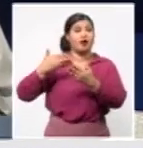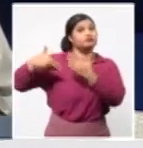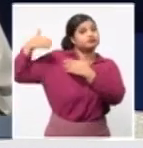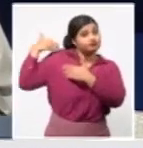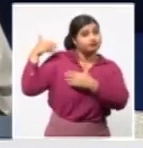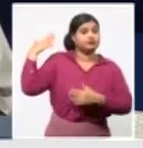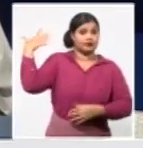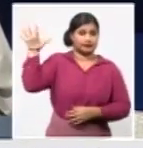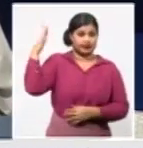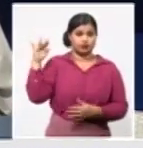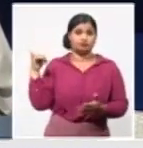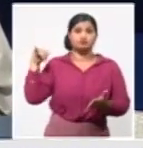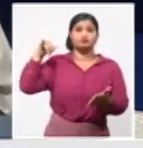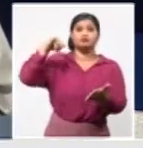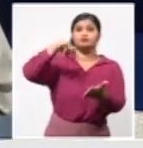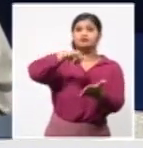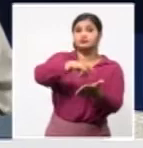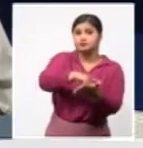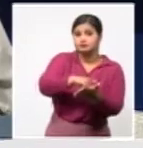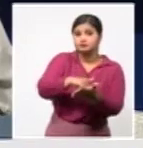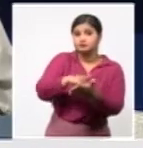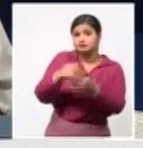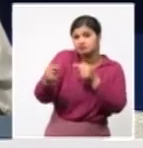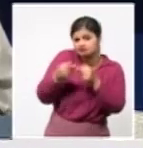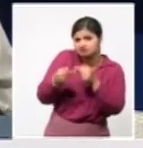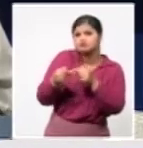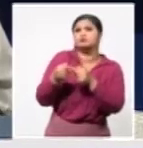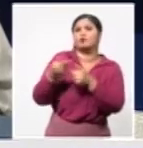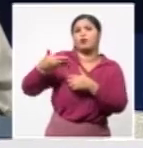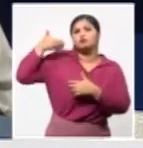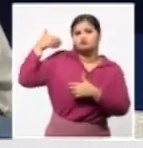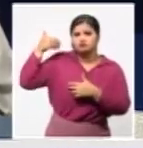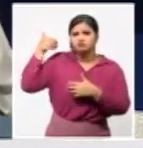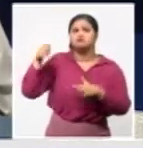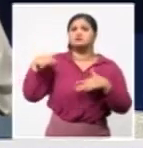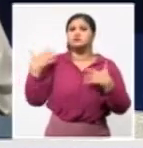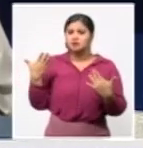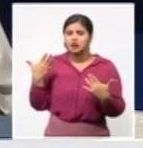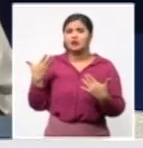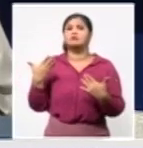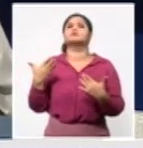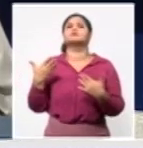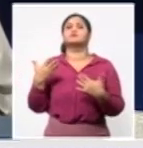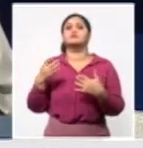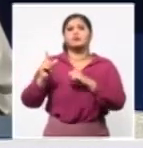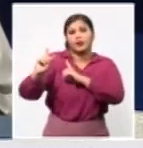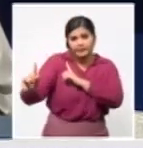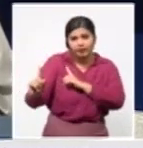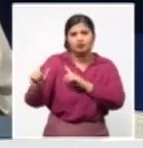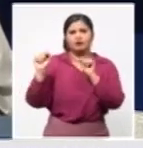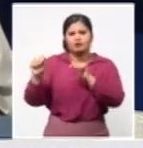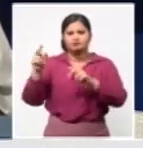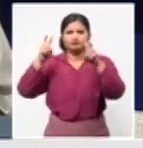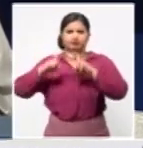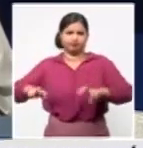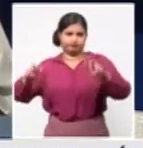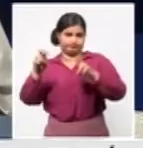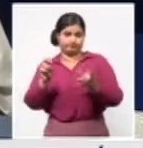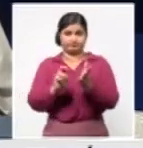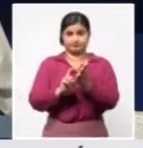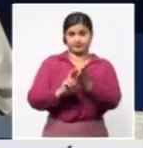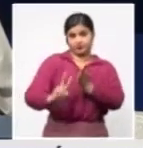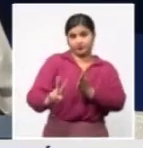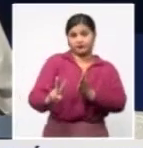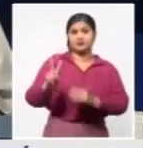1,328, or 54.7% of all confirmed cases. If we analyze this indicator, over the last